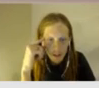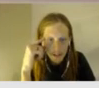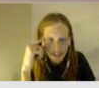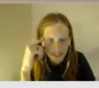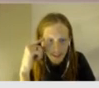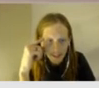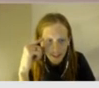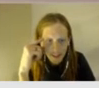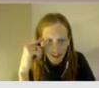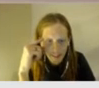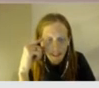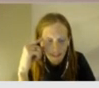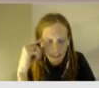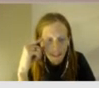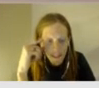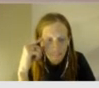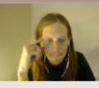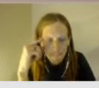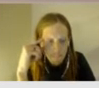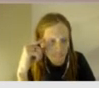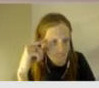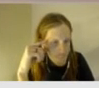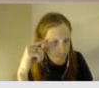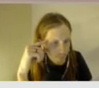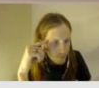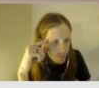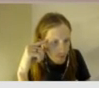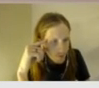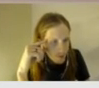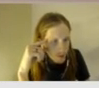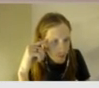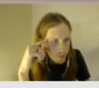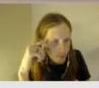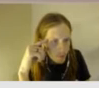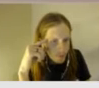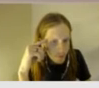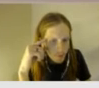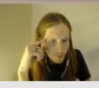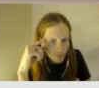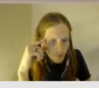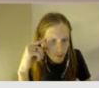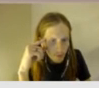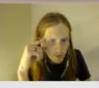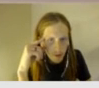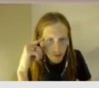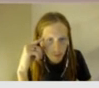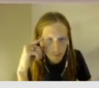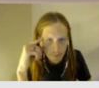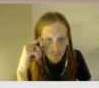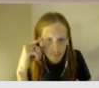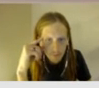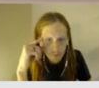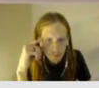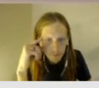or exposure stuff anymore. I can then focus on the more dynamic elements that I have less control over, and that is the people.